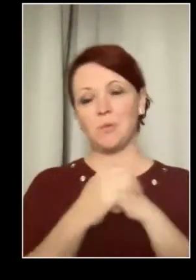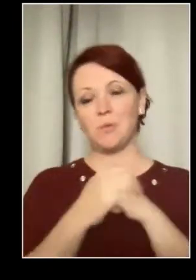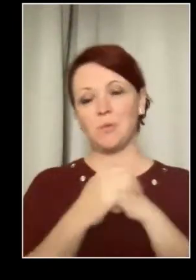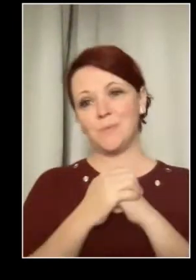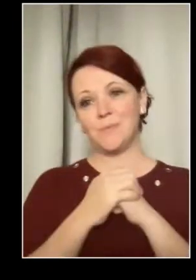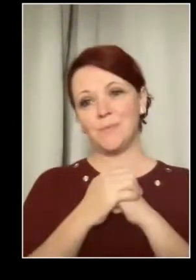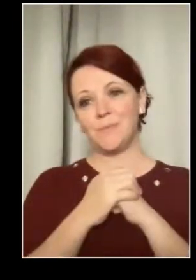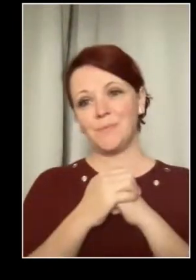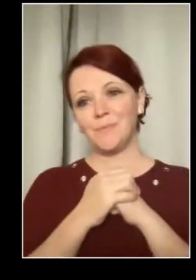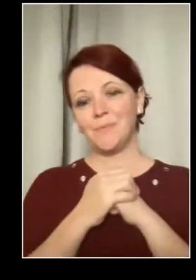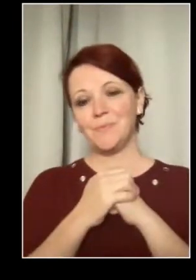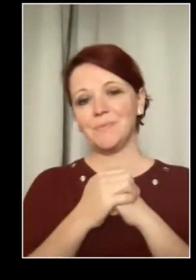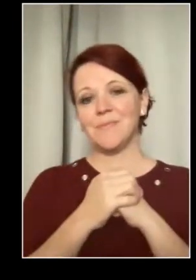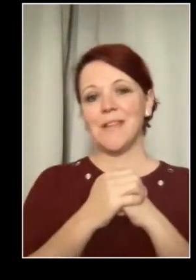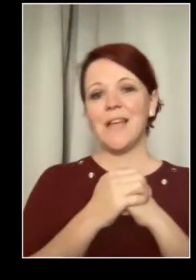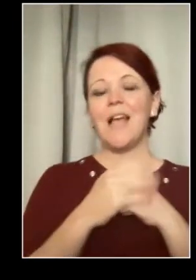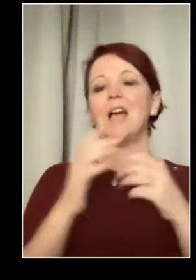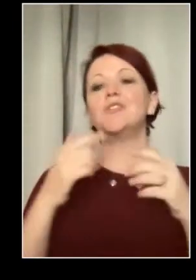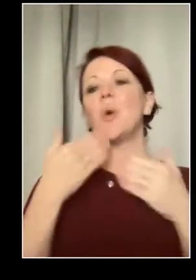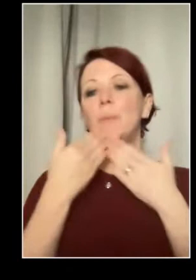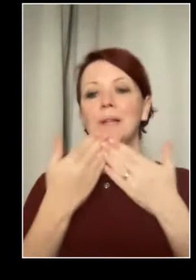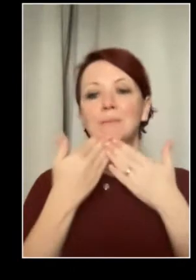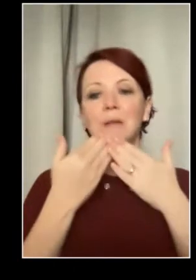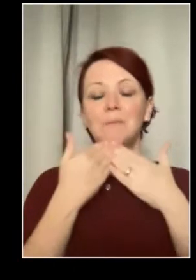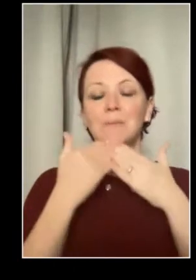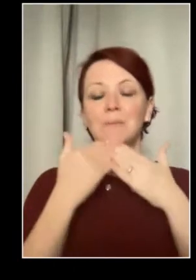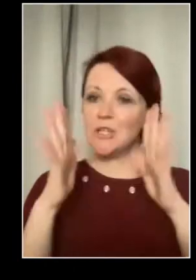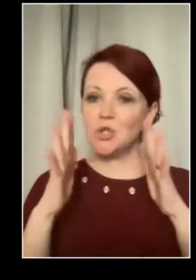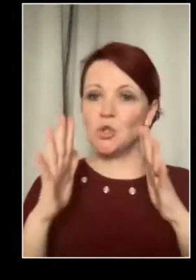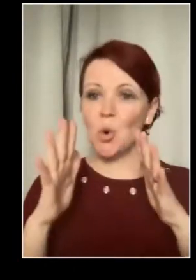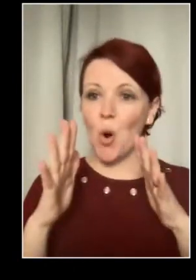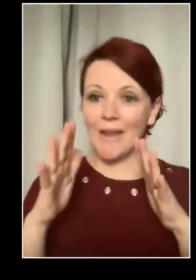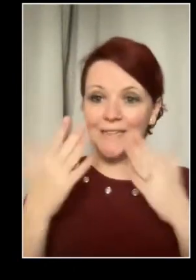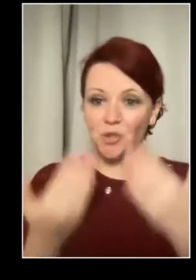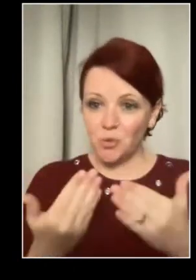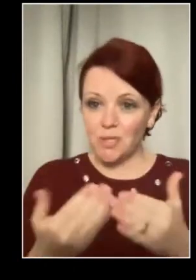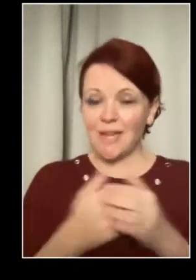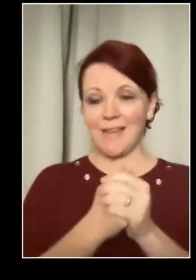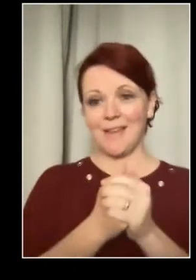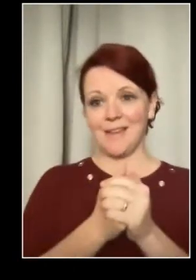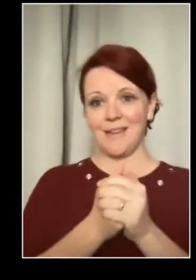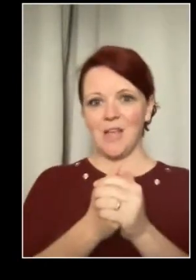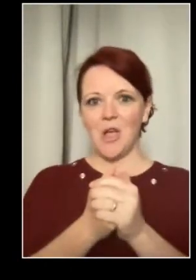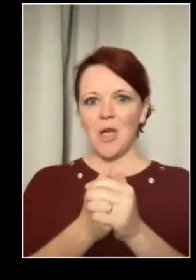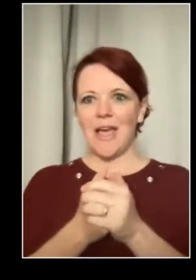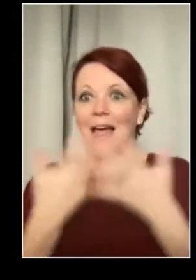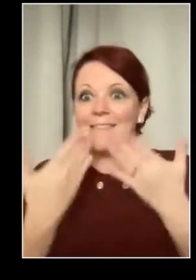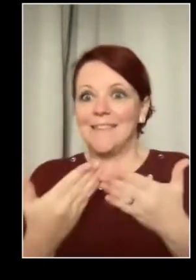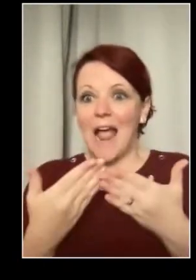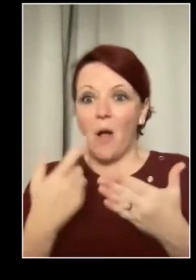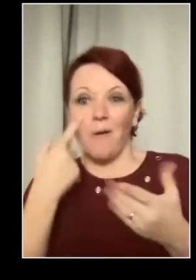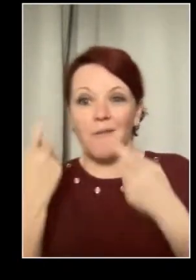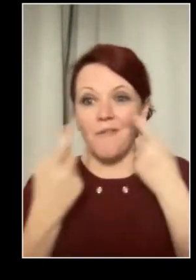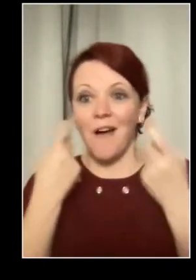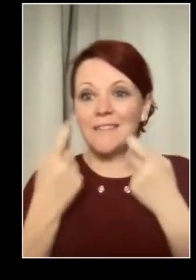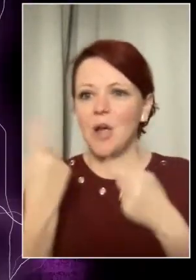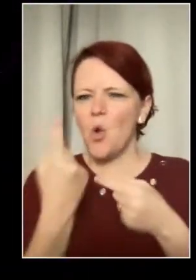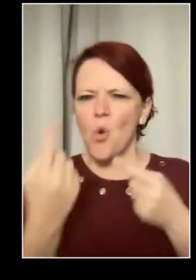so far. So enjoy the ceremony. And now, without further ado, let's find out who our first winner is.